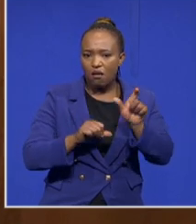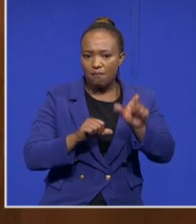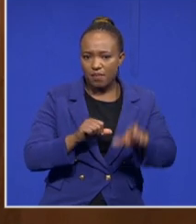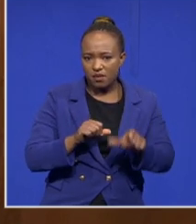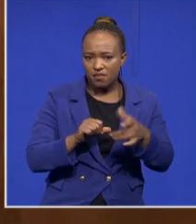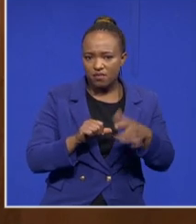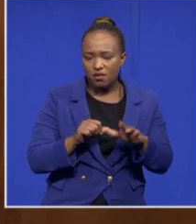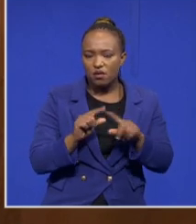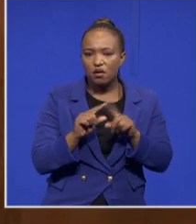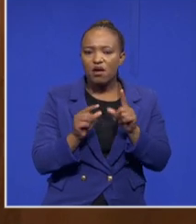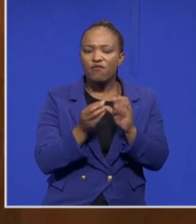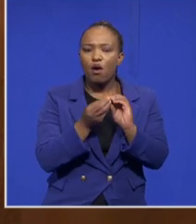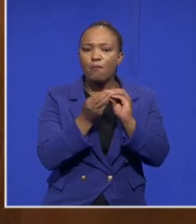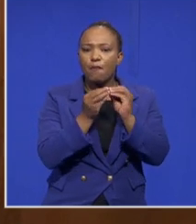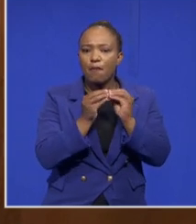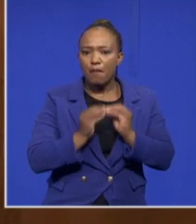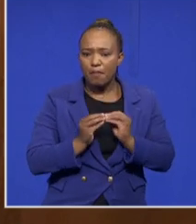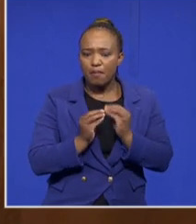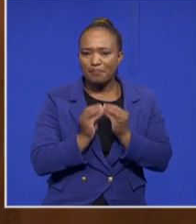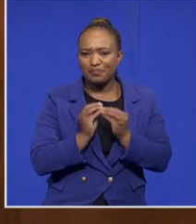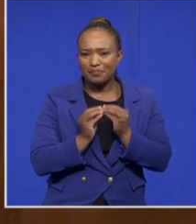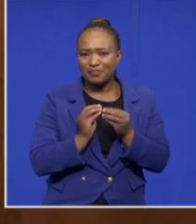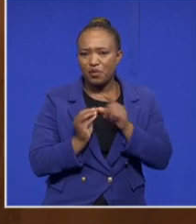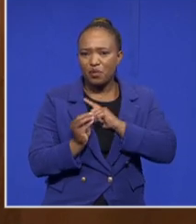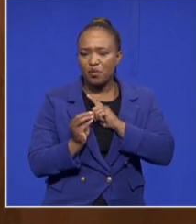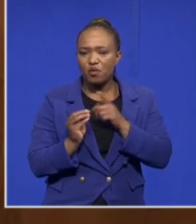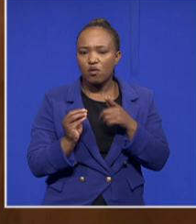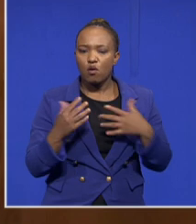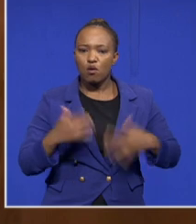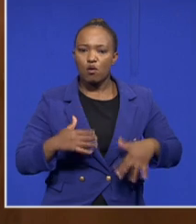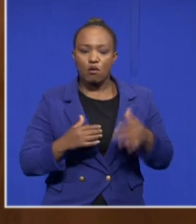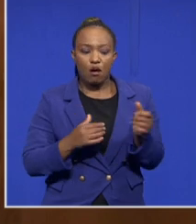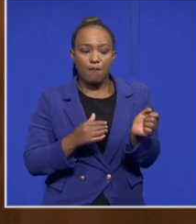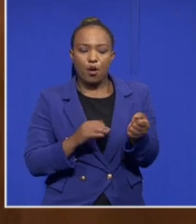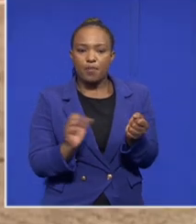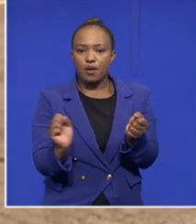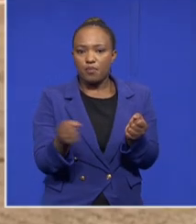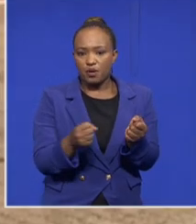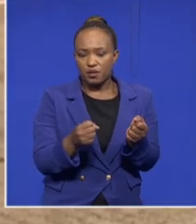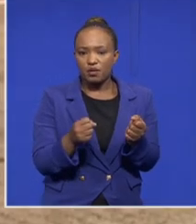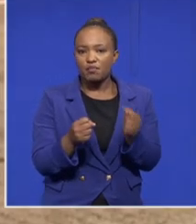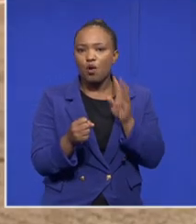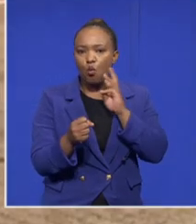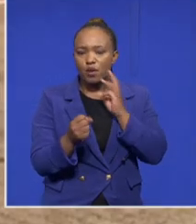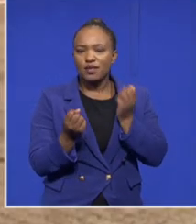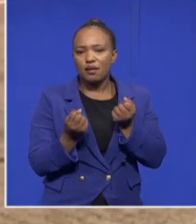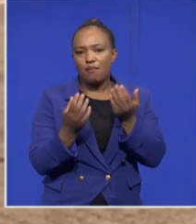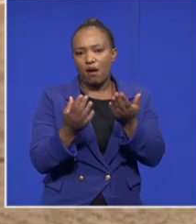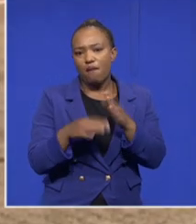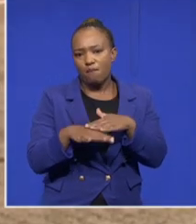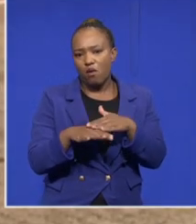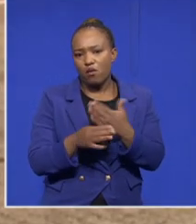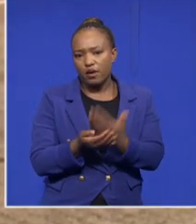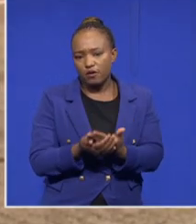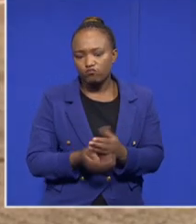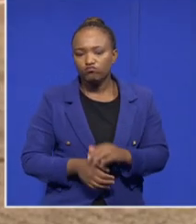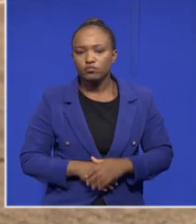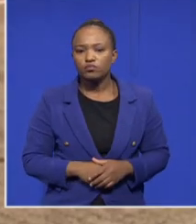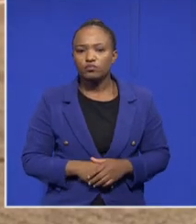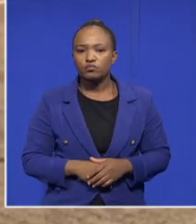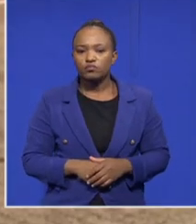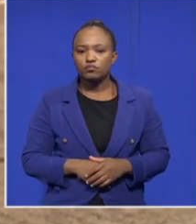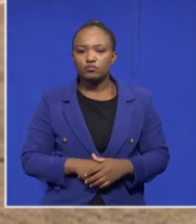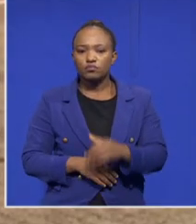seen an improvement in the operation and maintenance due to these key appointments, resulting in increased water supply. However, the Koster